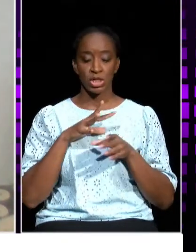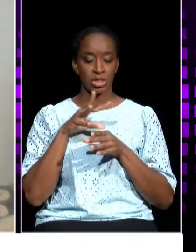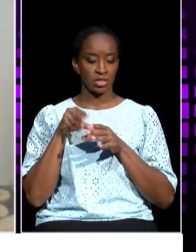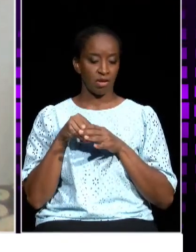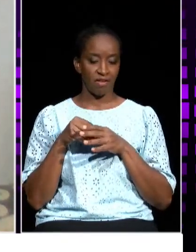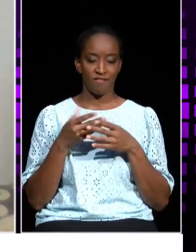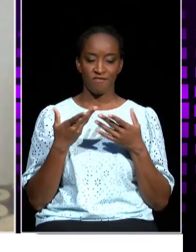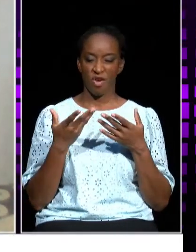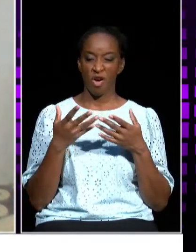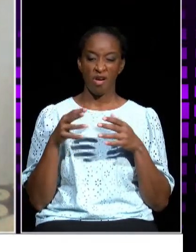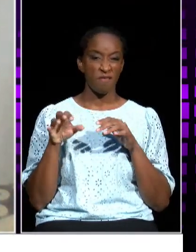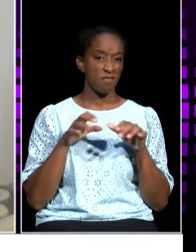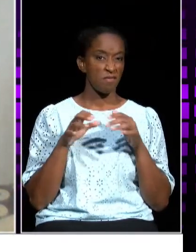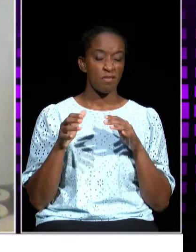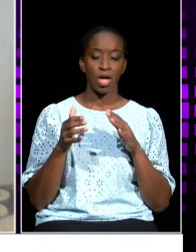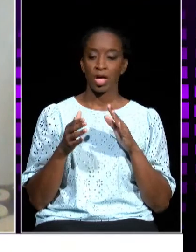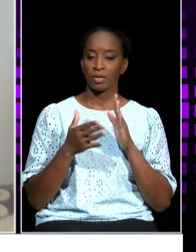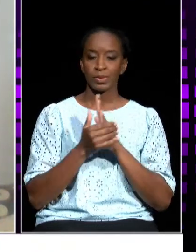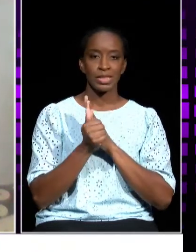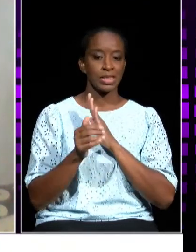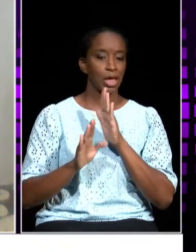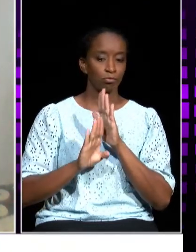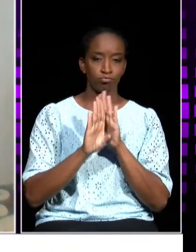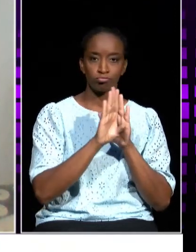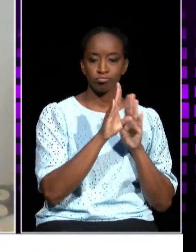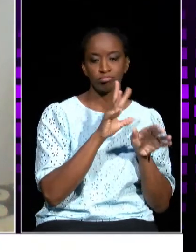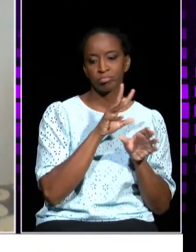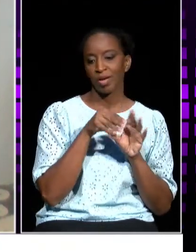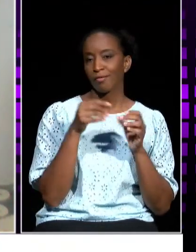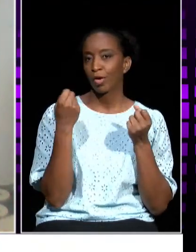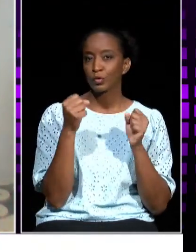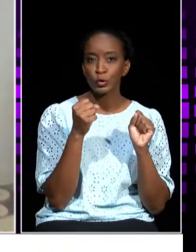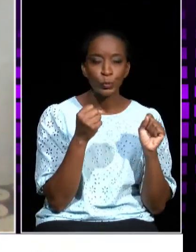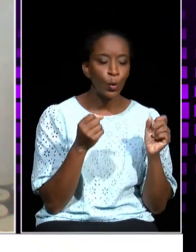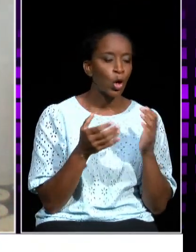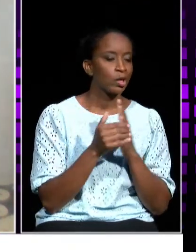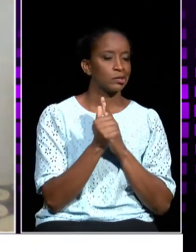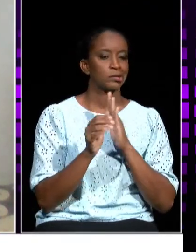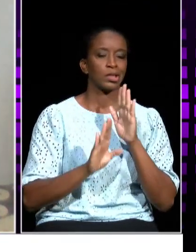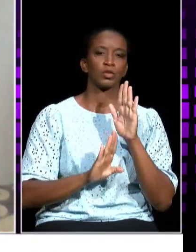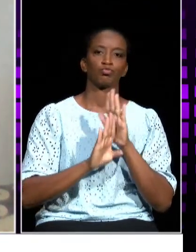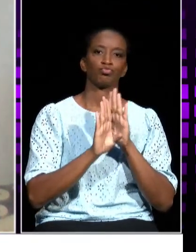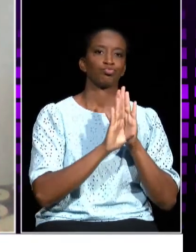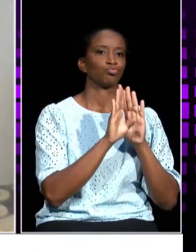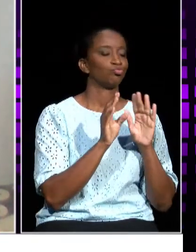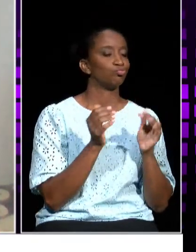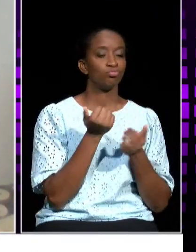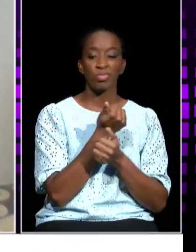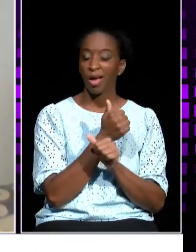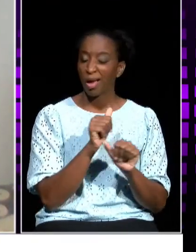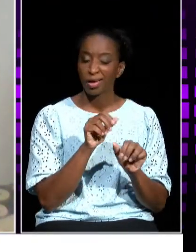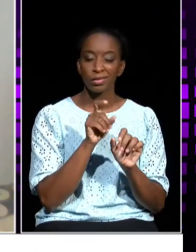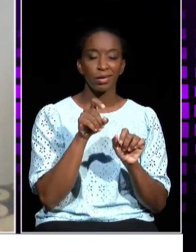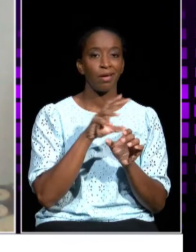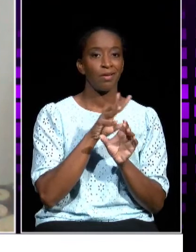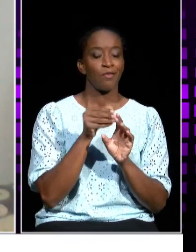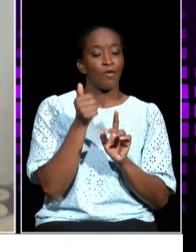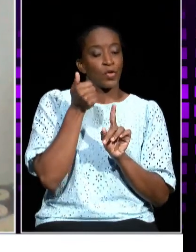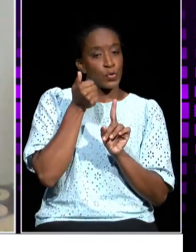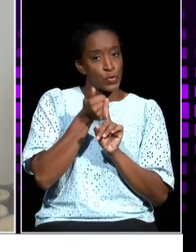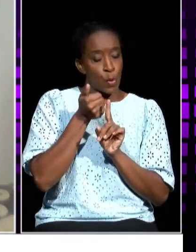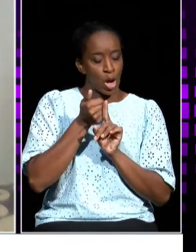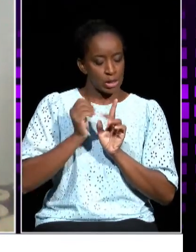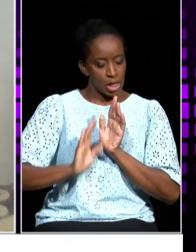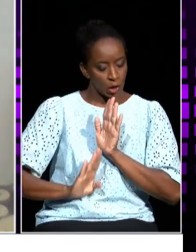talents in sports, in anything, whatever you need to do to develop yourself. I would encourage them to